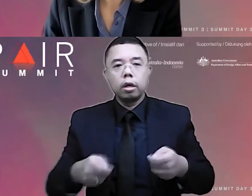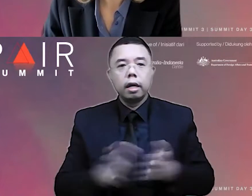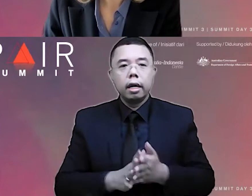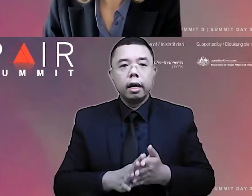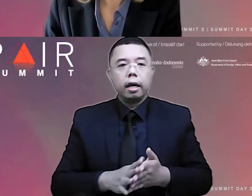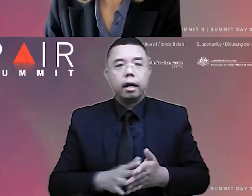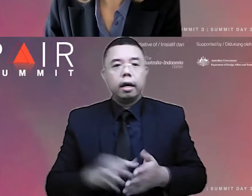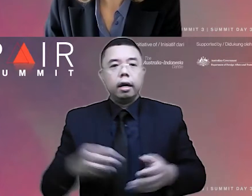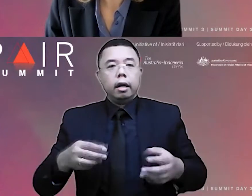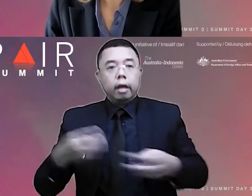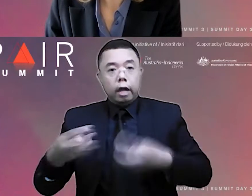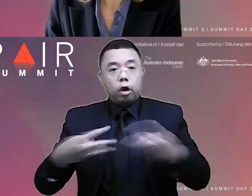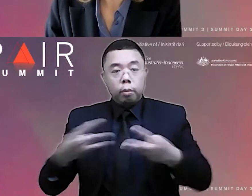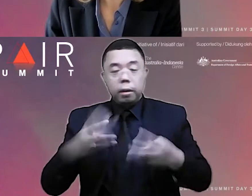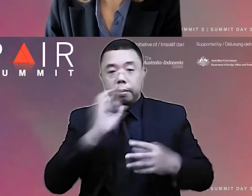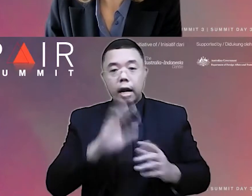Cash